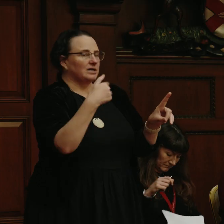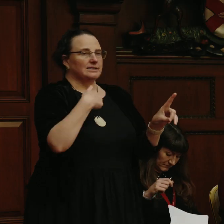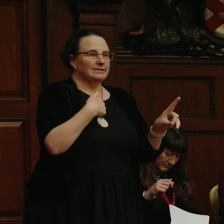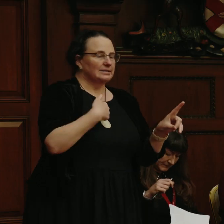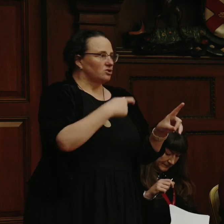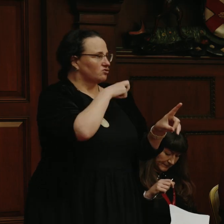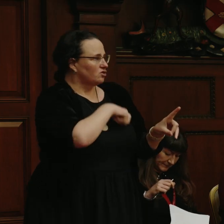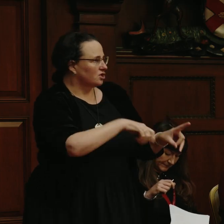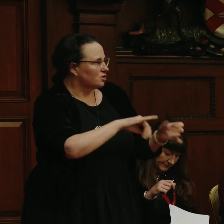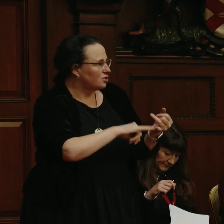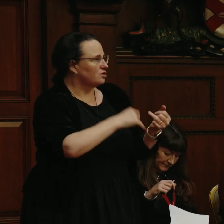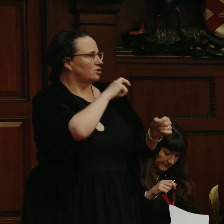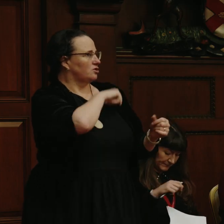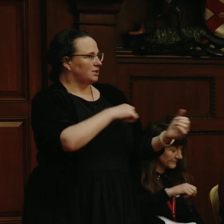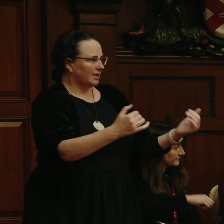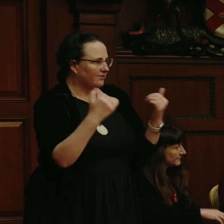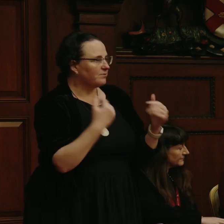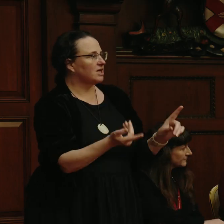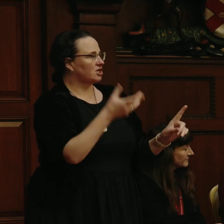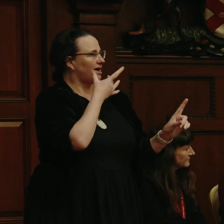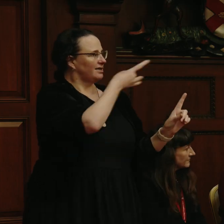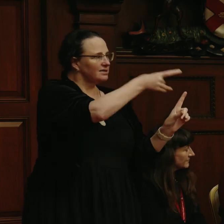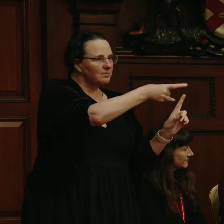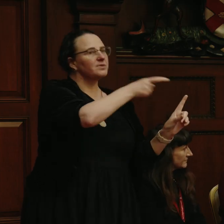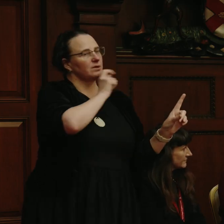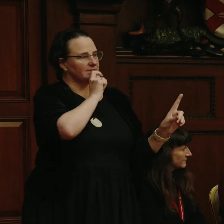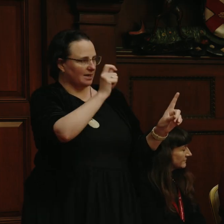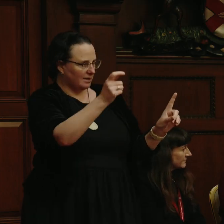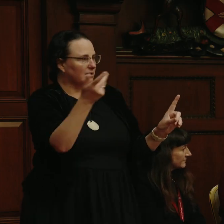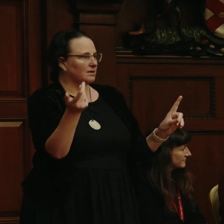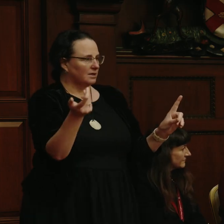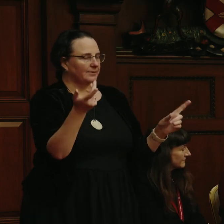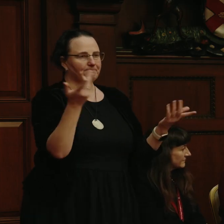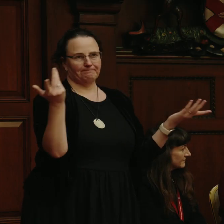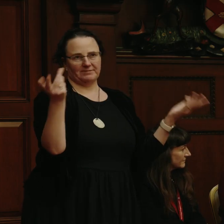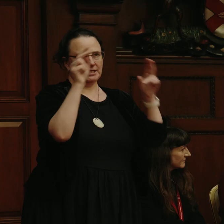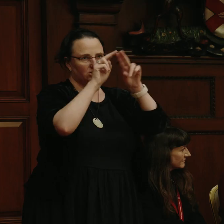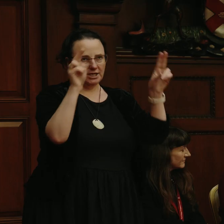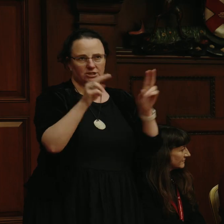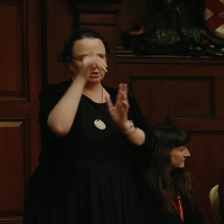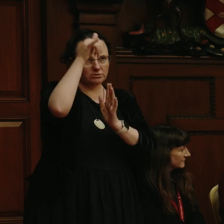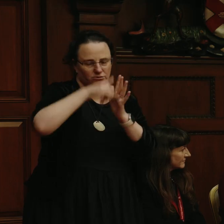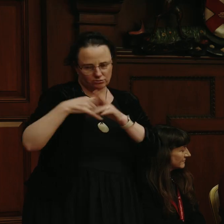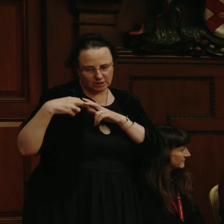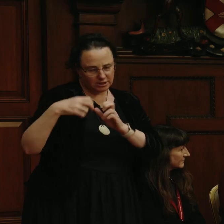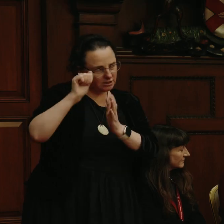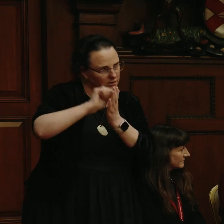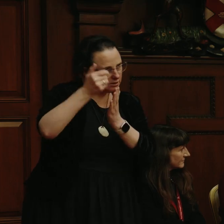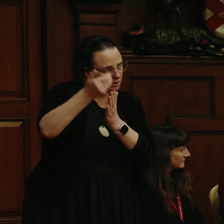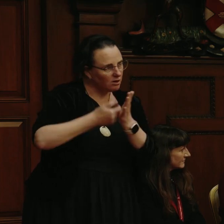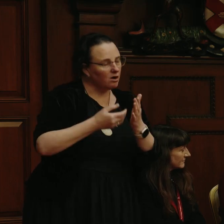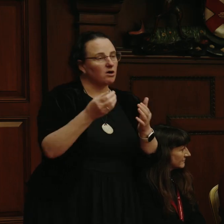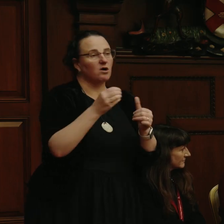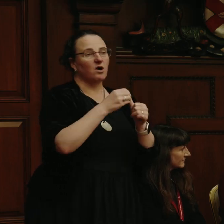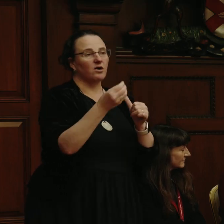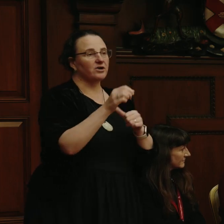to trusted sources of information, whether that's international literature, whether that's other